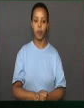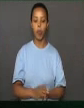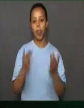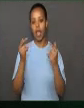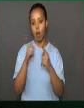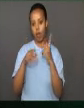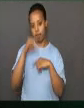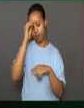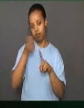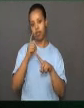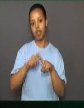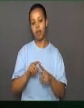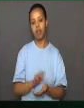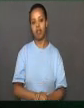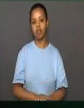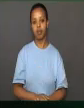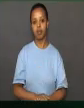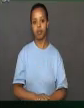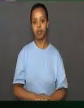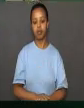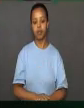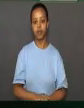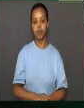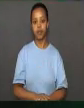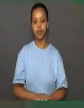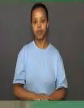Let's get back to our lesson.